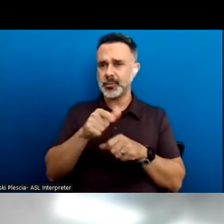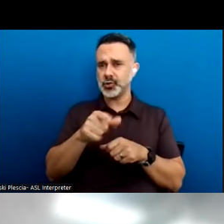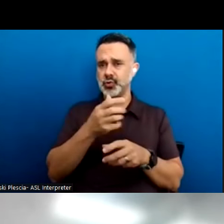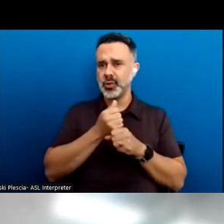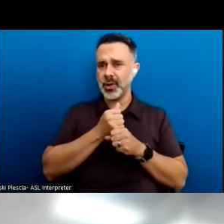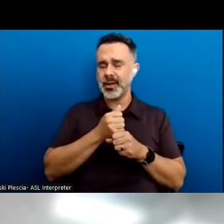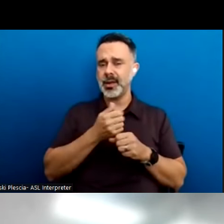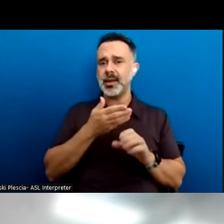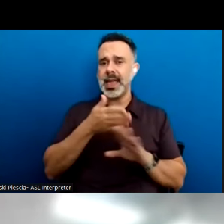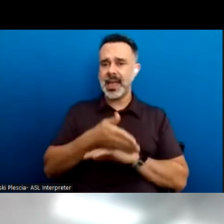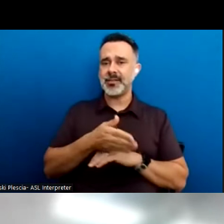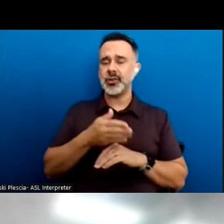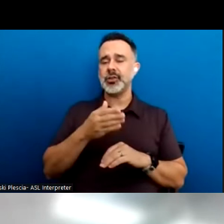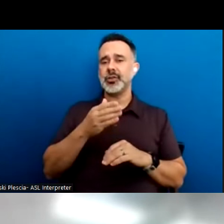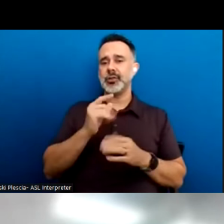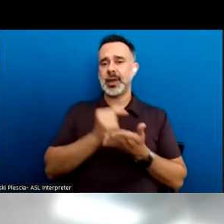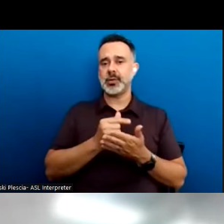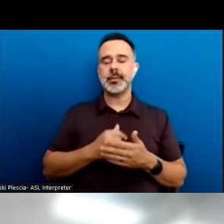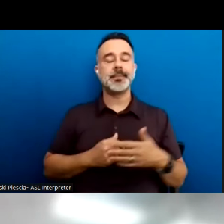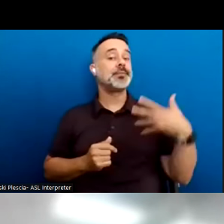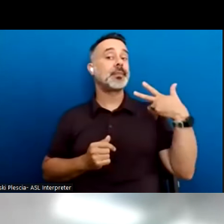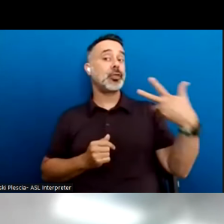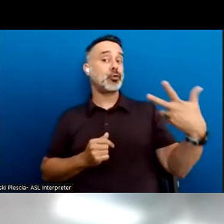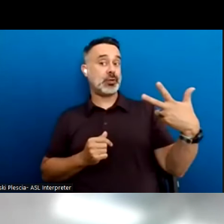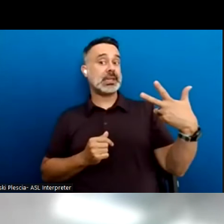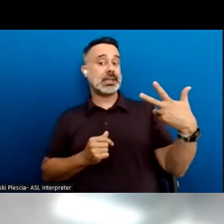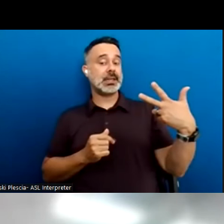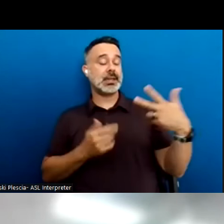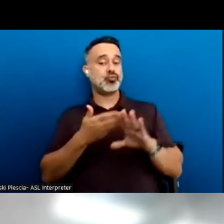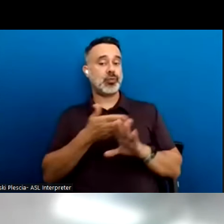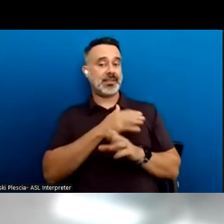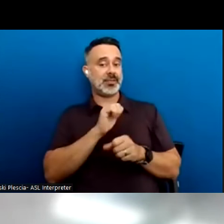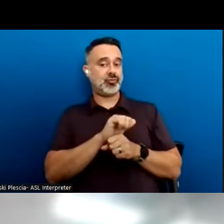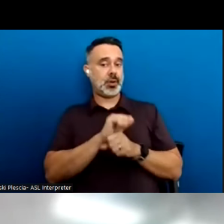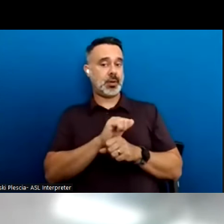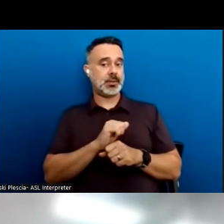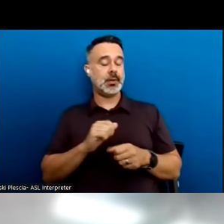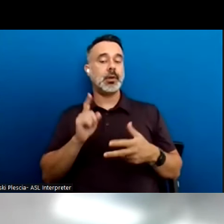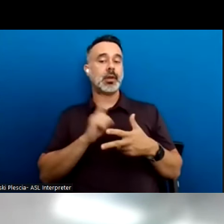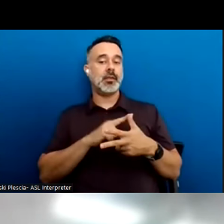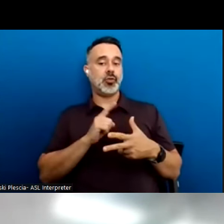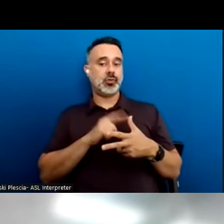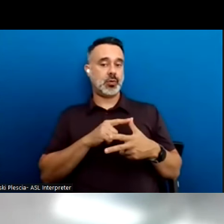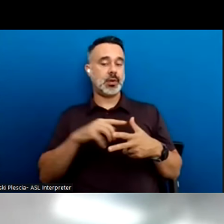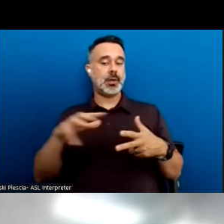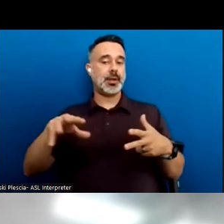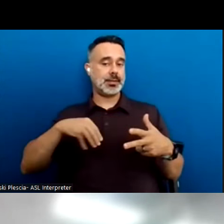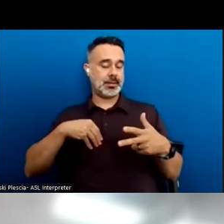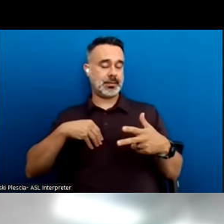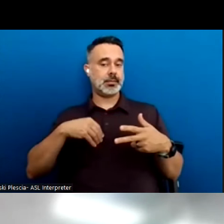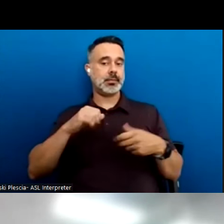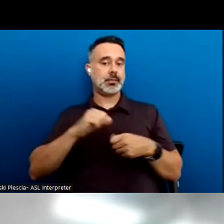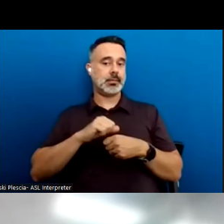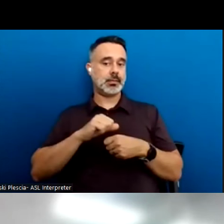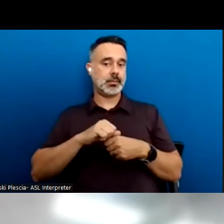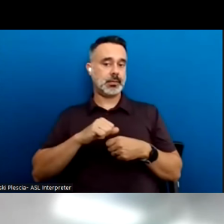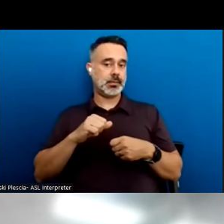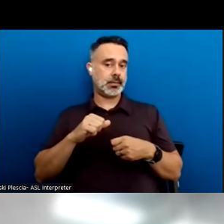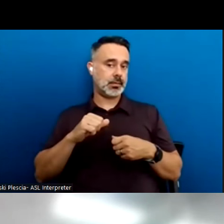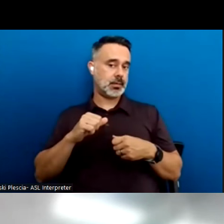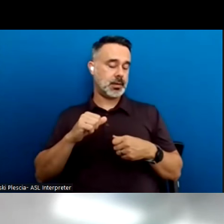DCPS? I had 3 previous jobs, and they were the first one I got accepted when I graduated out of part